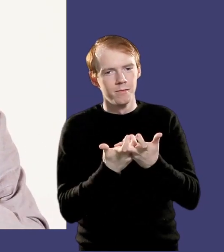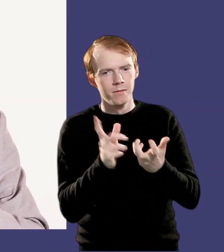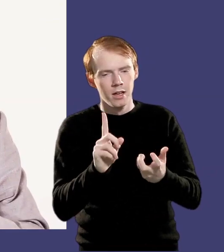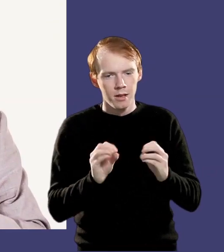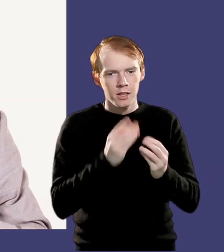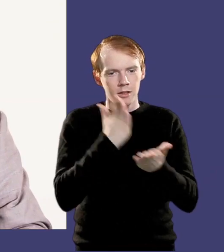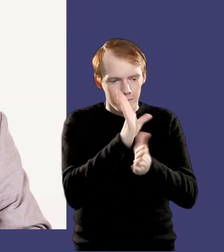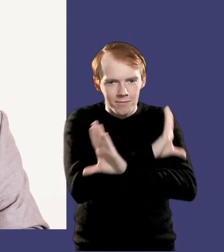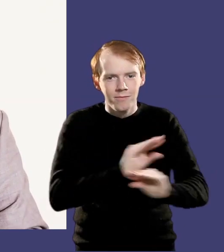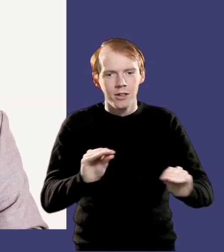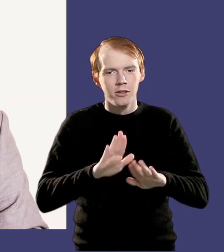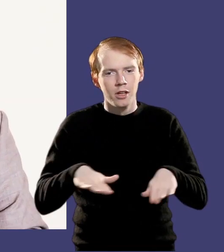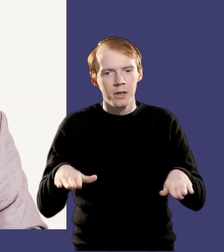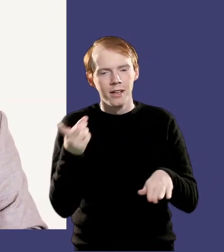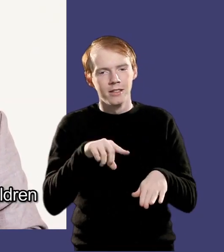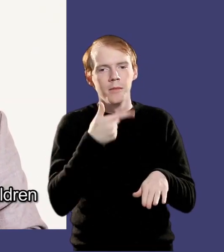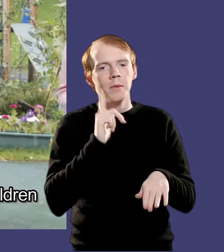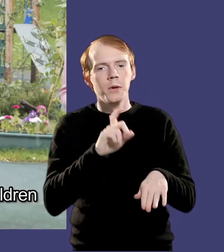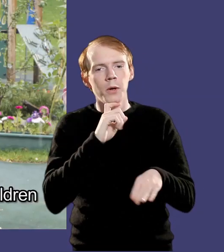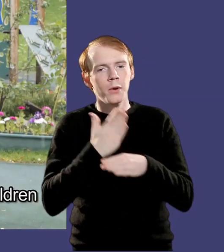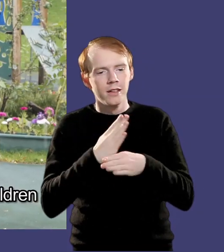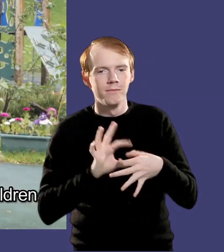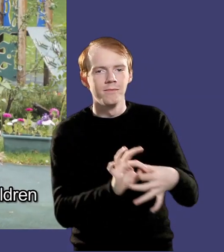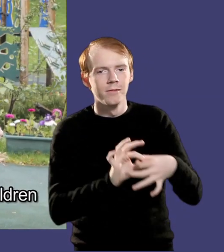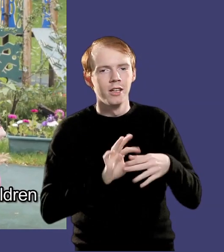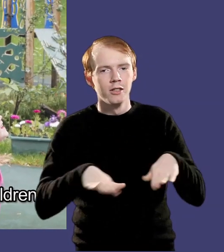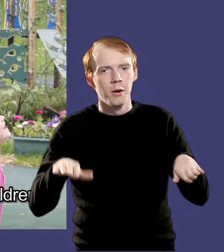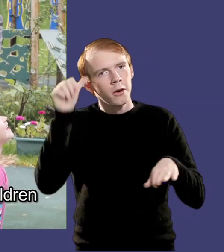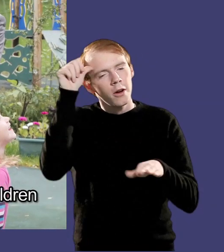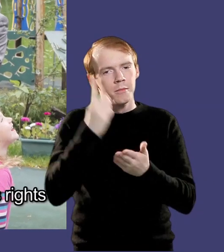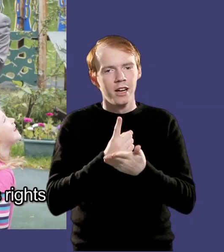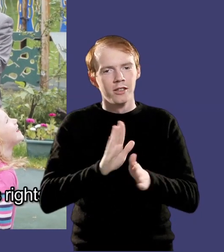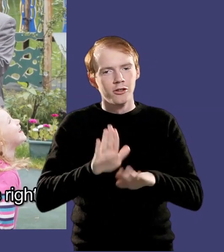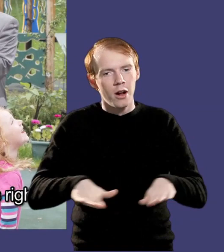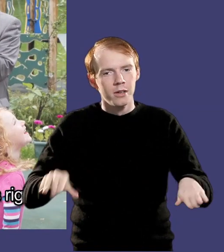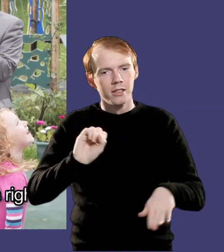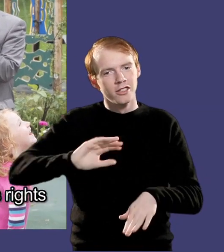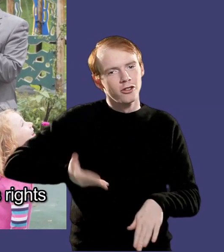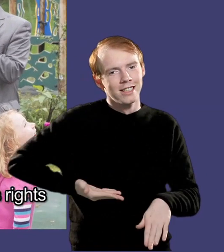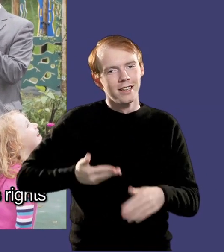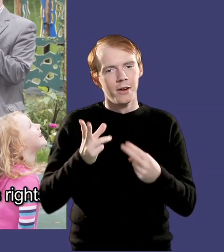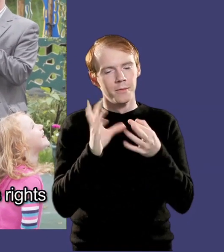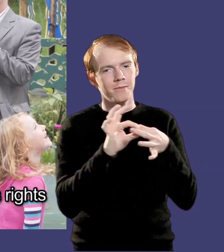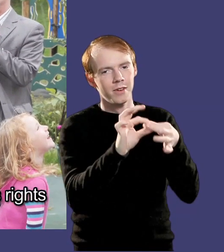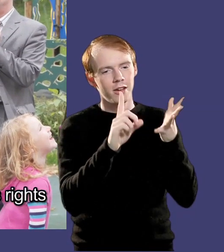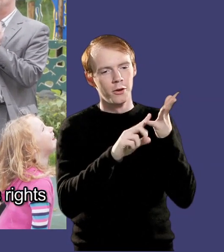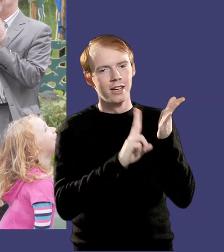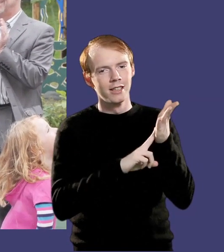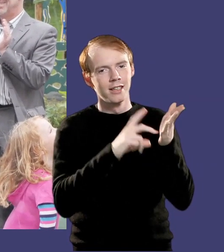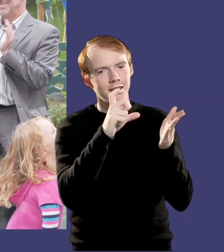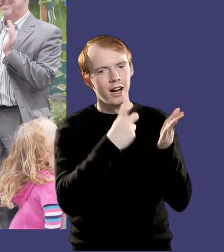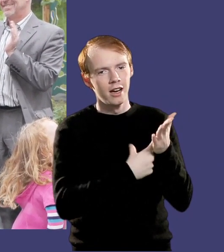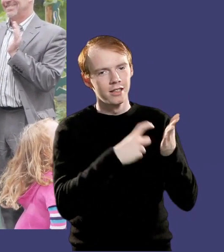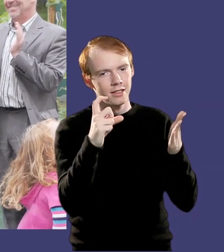know about the United Nations Convention on the Rights of the Child, and everybody who's involved with children and young people know about children's